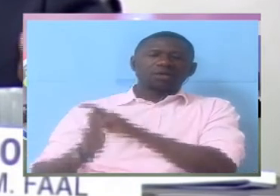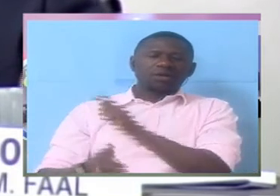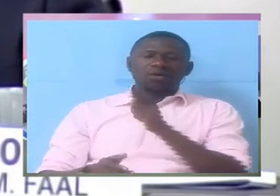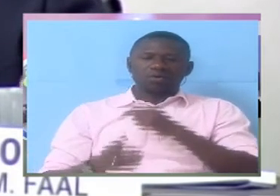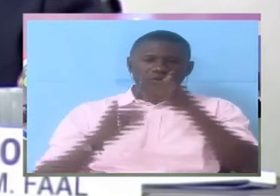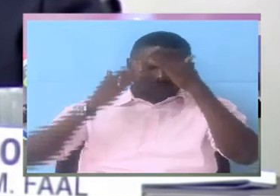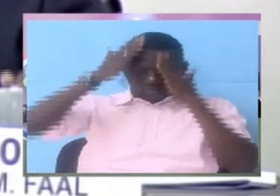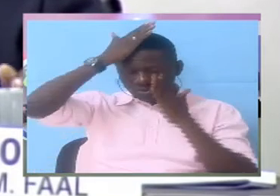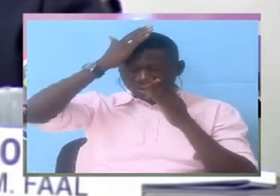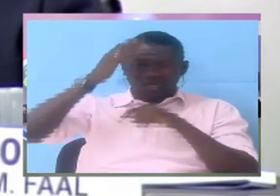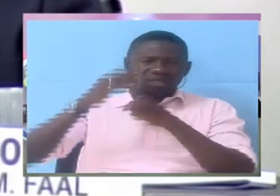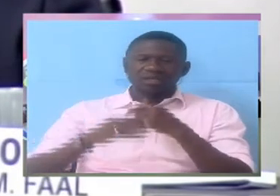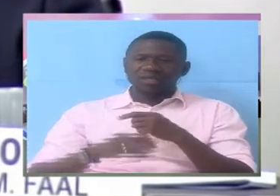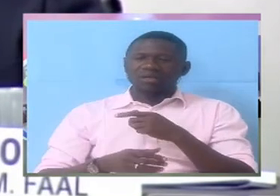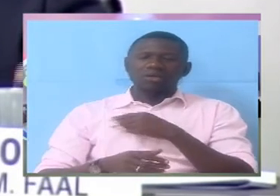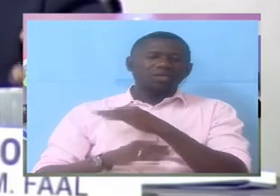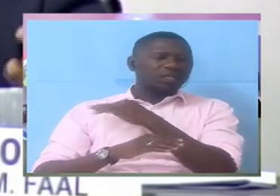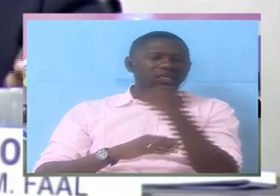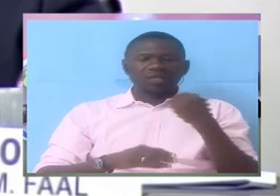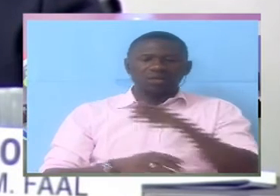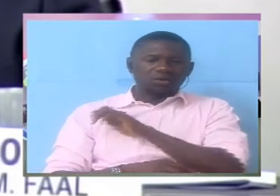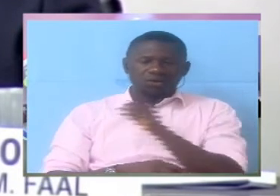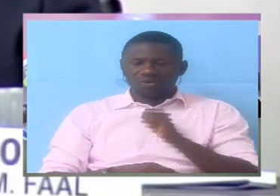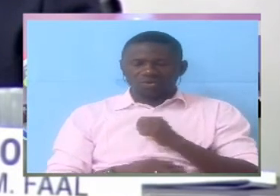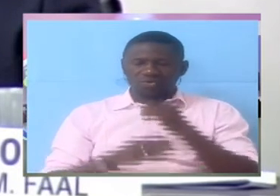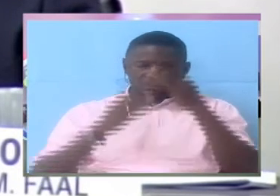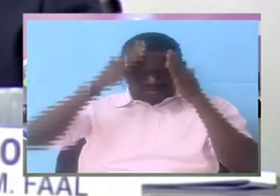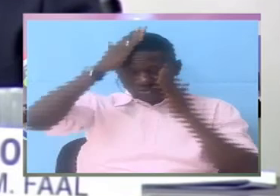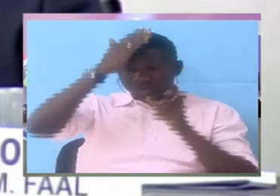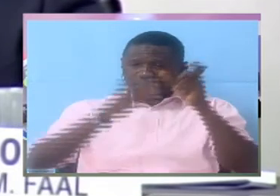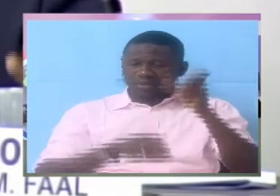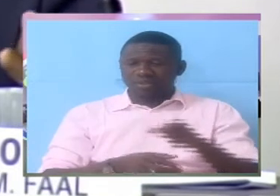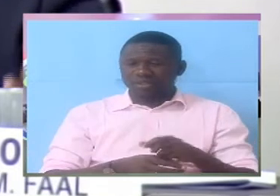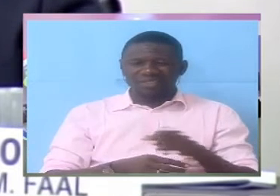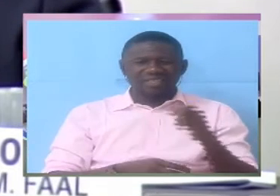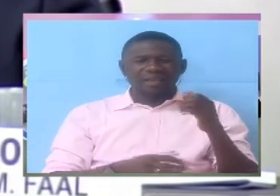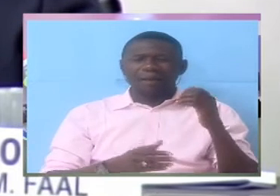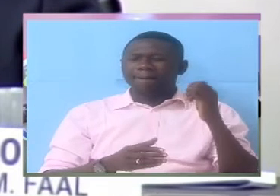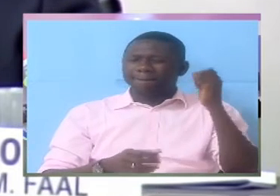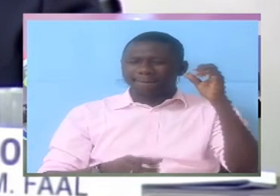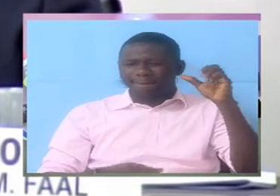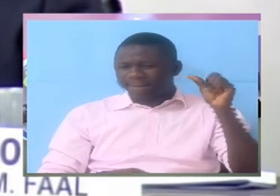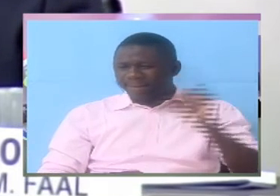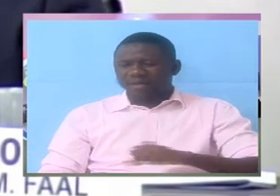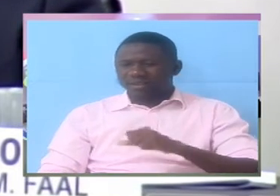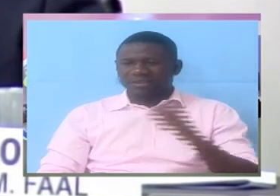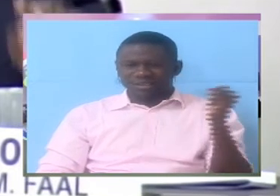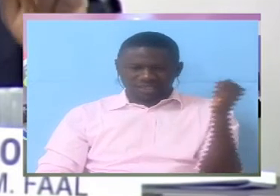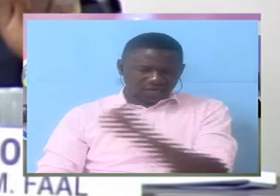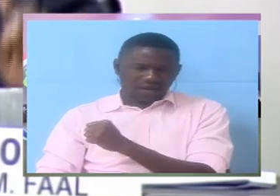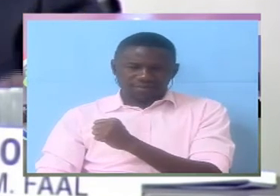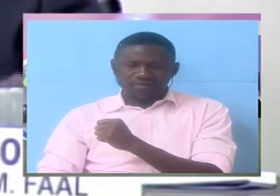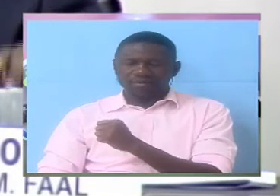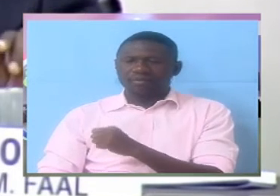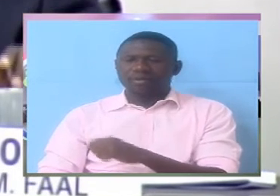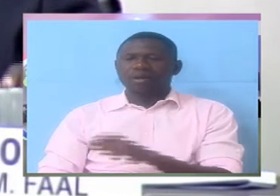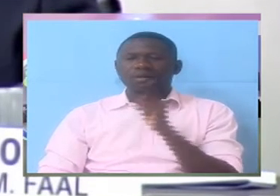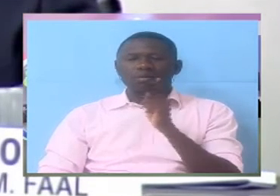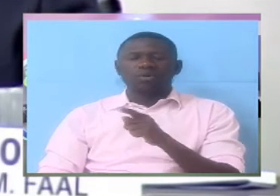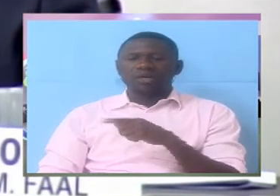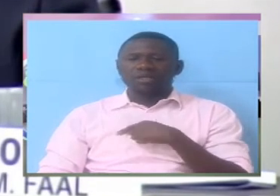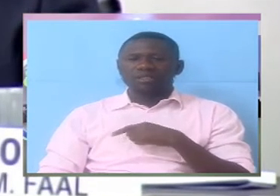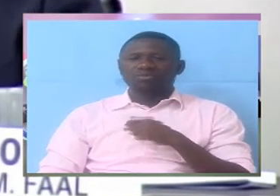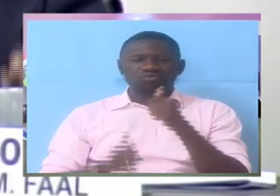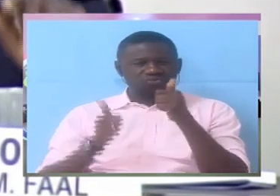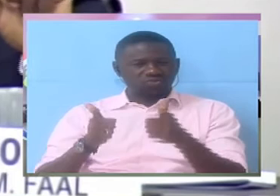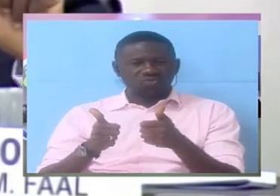they unlawfully killed our soldiers. It's a crime. It's treasonous. But as civilized